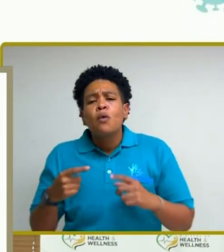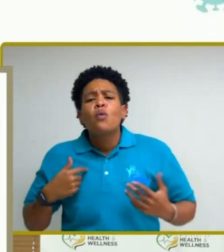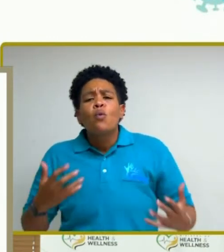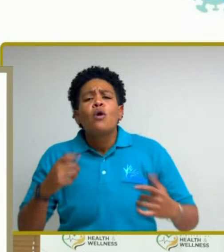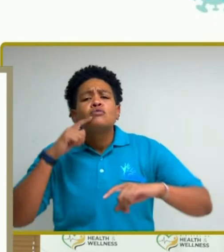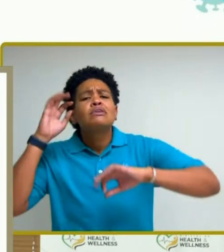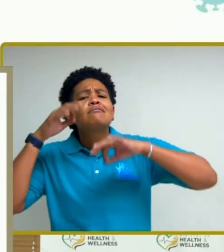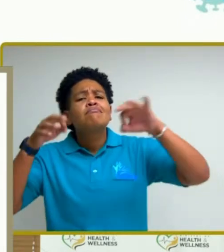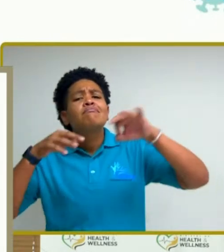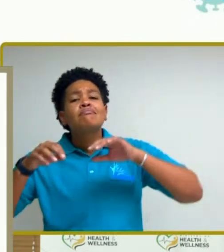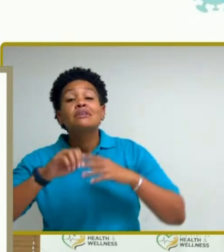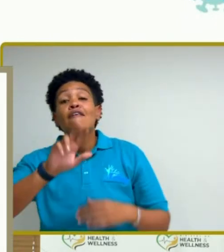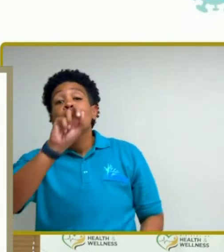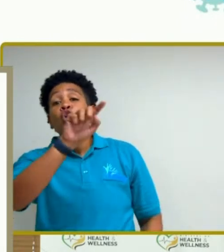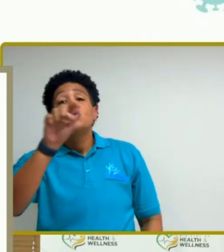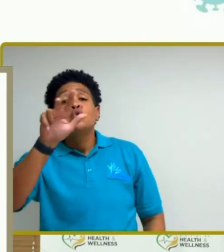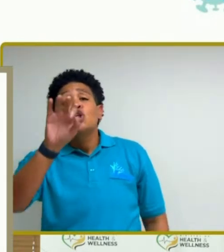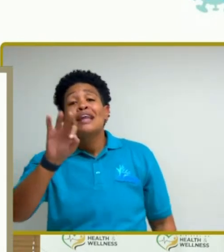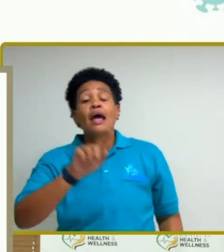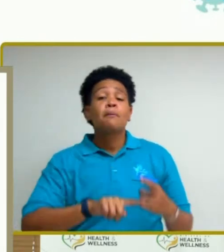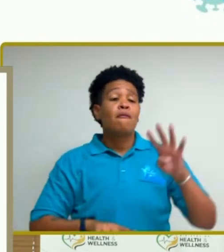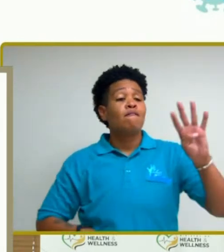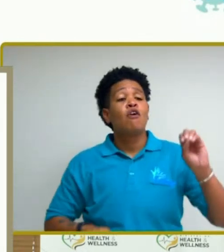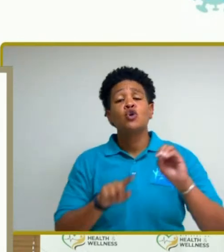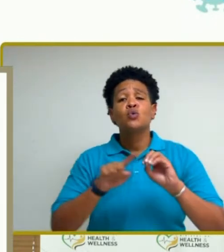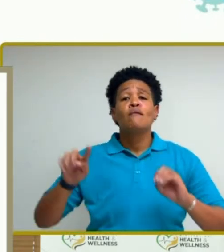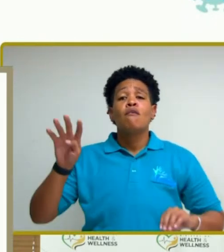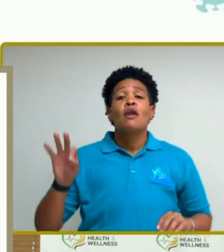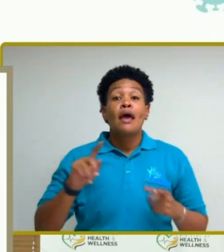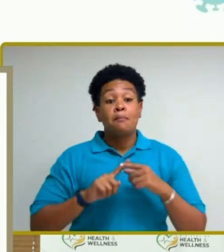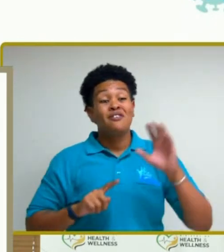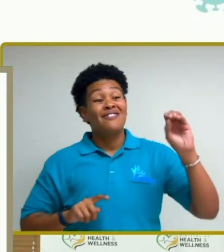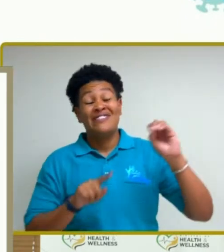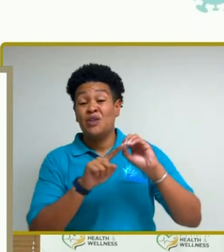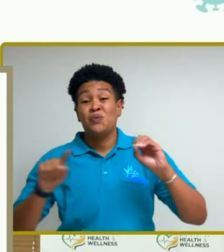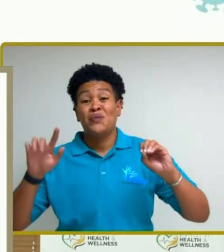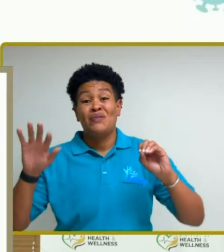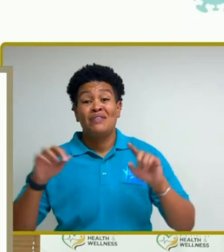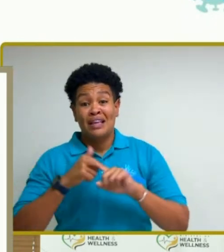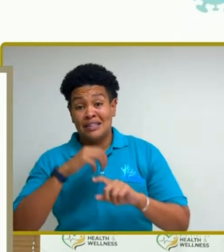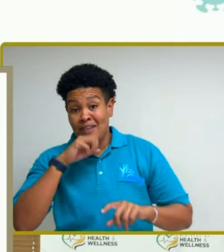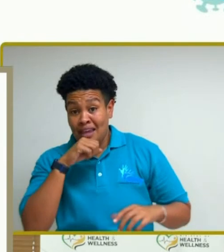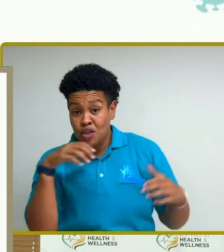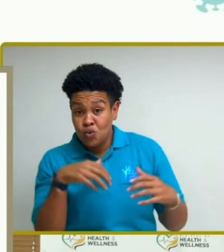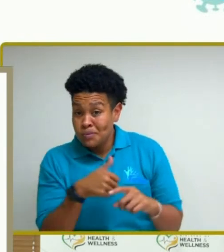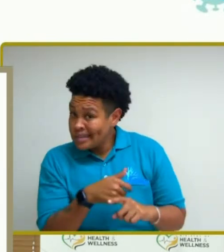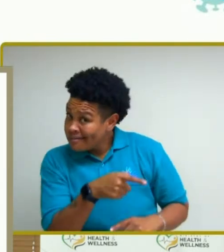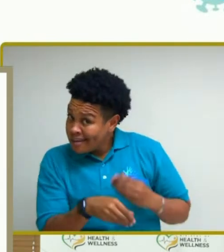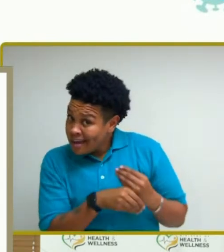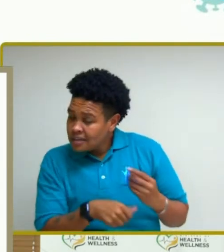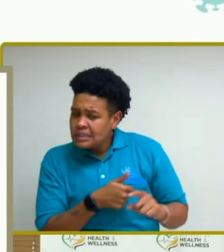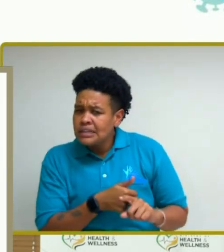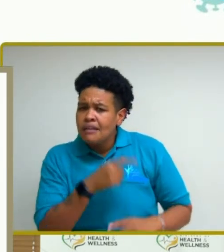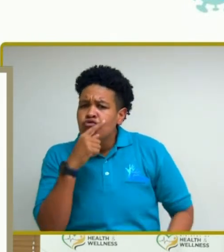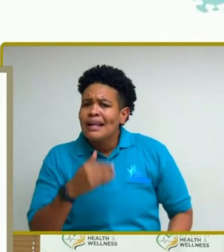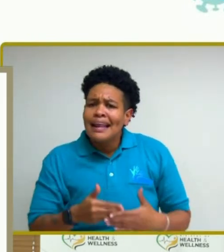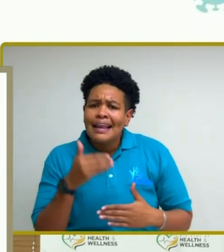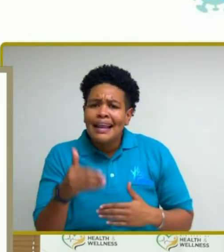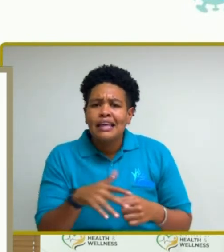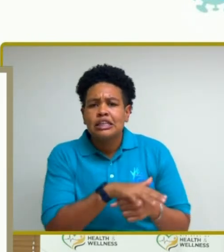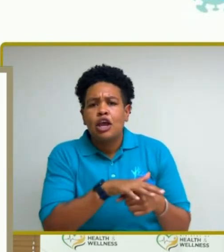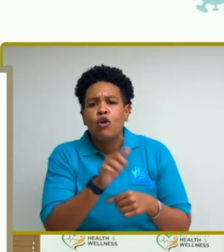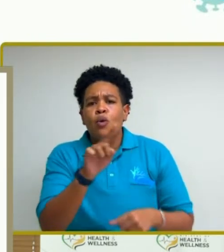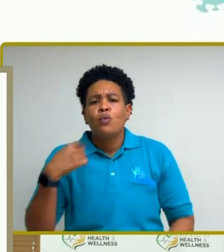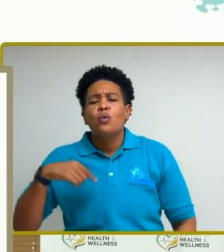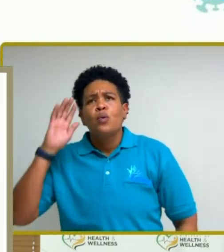point out that the 30 to 39 and 40 to 49 and 50 to 59 age groups are also the next areas where